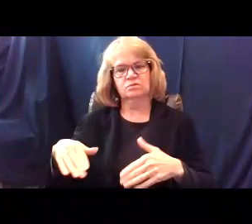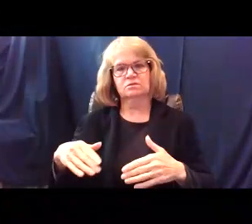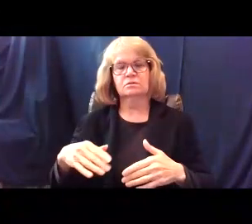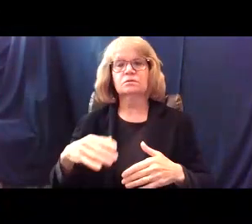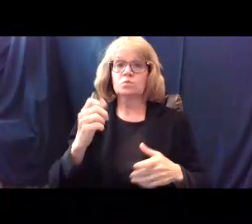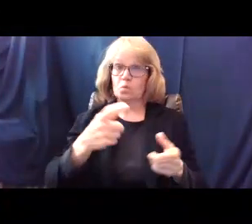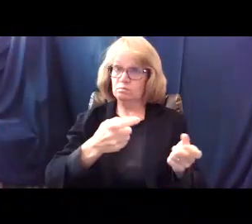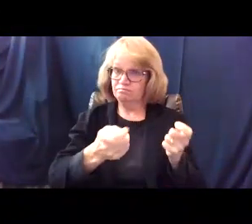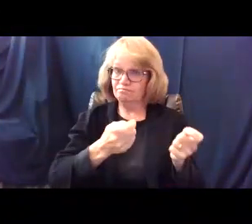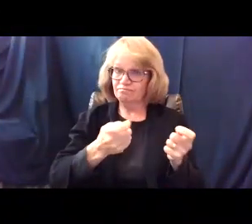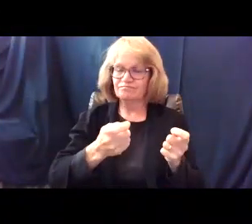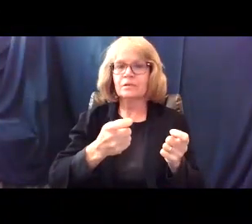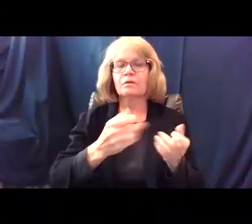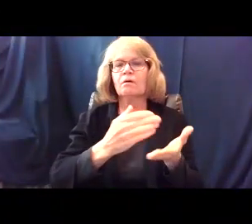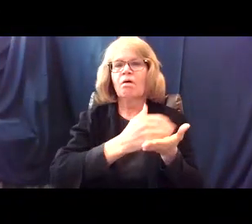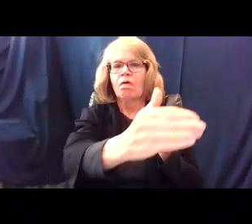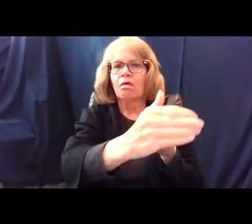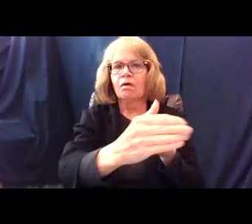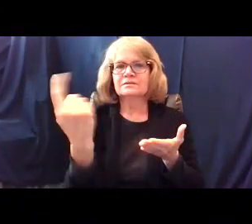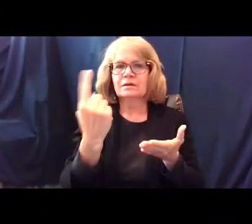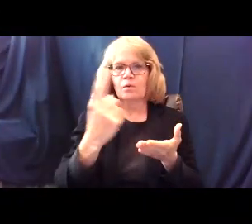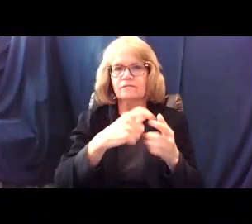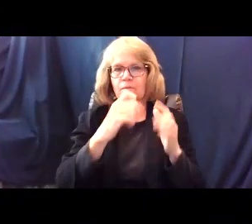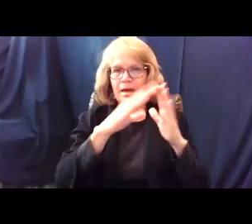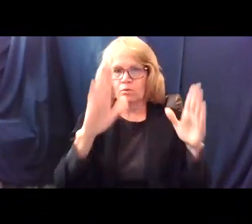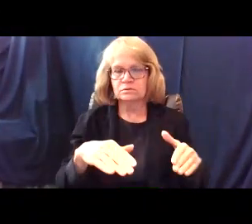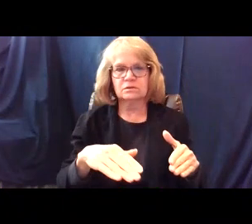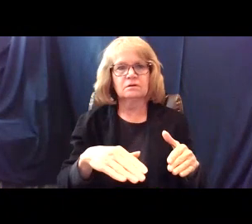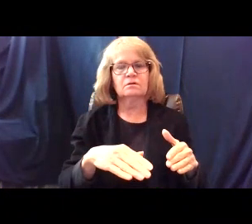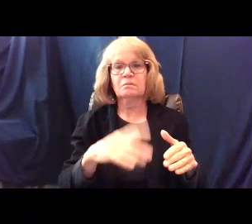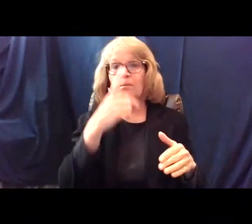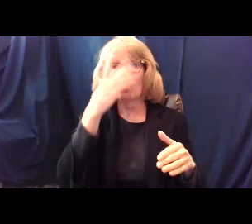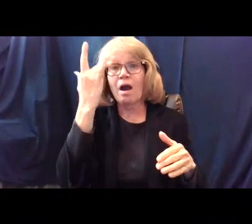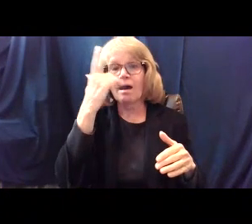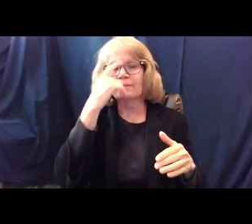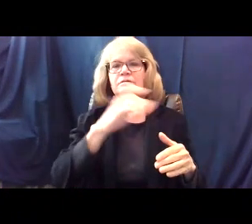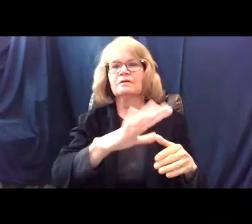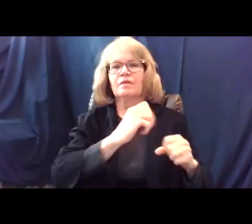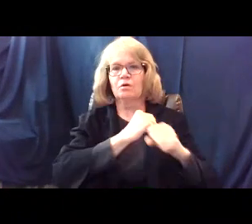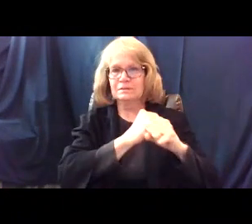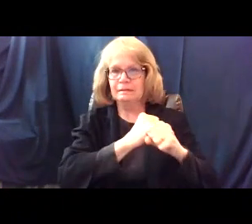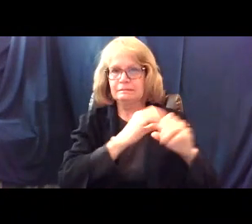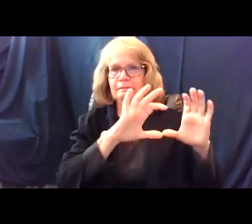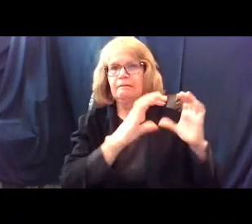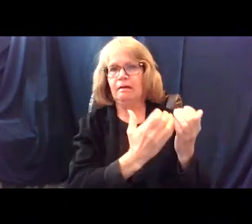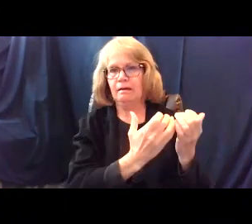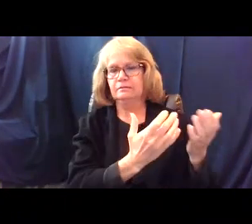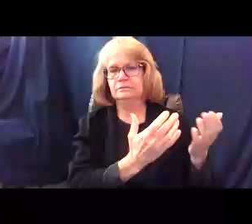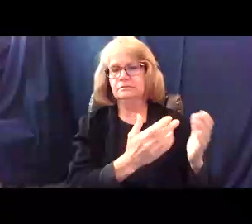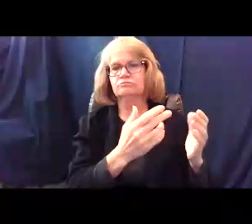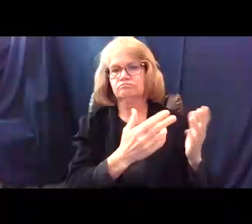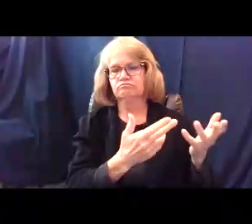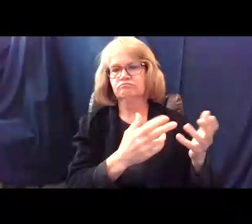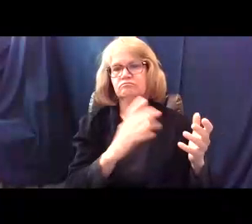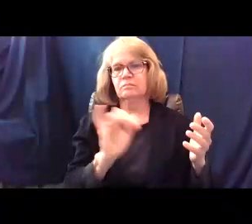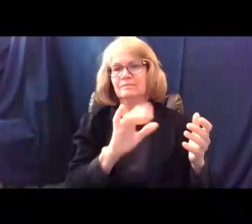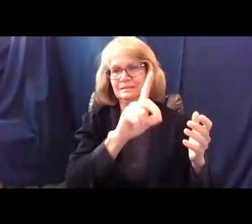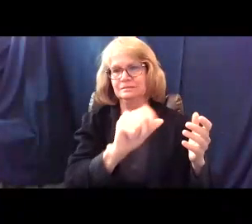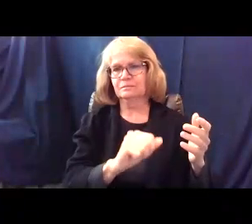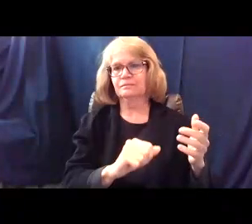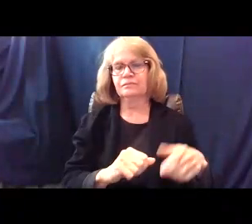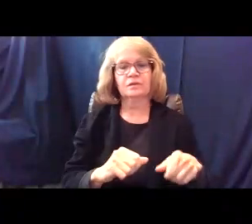treatment that excludes someone from housing directly because of their protected class. Disparate impact can be a